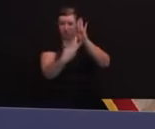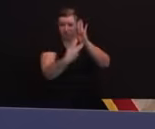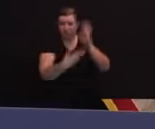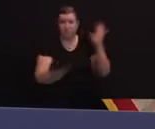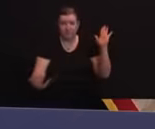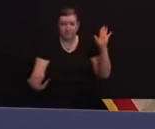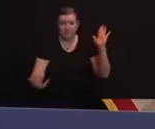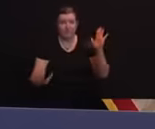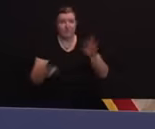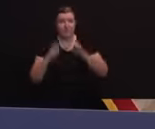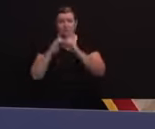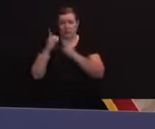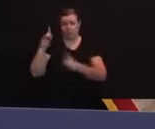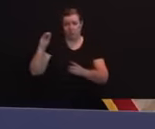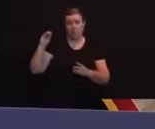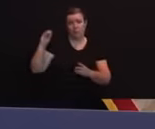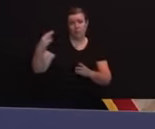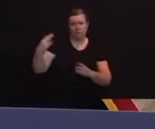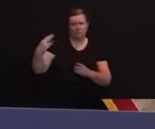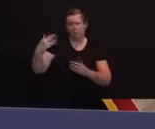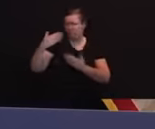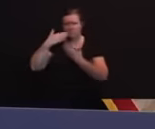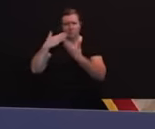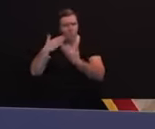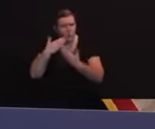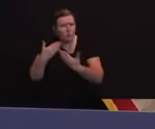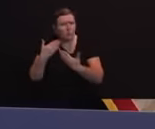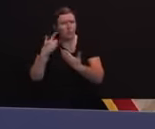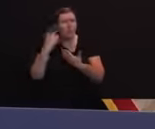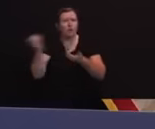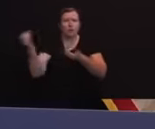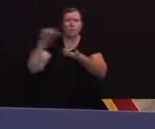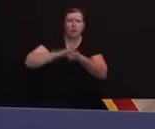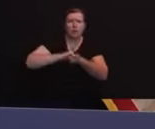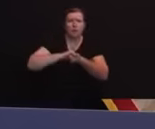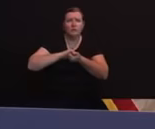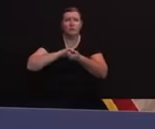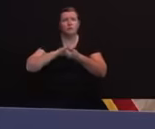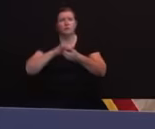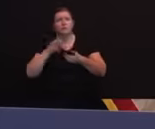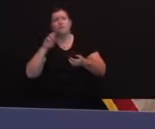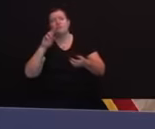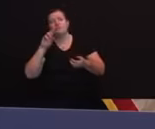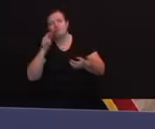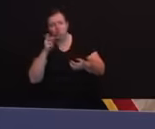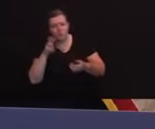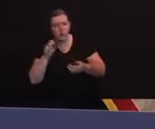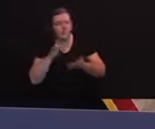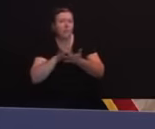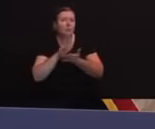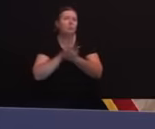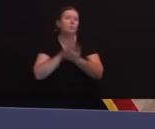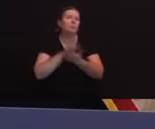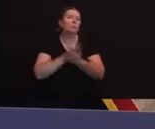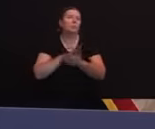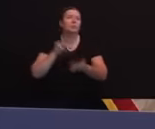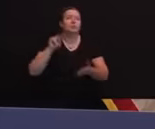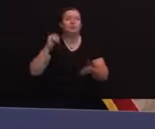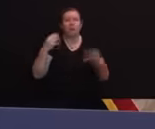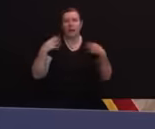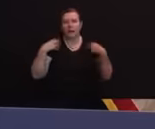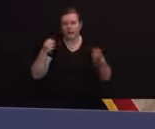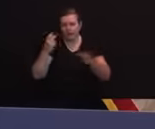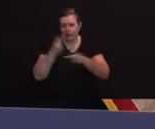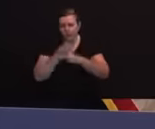grateful for its partners from Rutgers Medical School, the New Jersey Healthcare Quality Institute, Trinitas Regional Medical